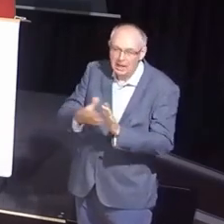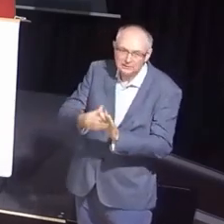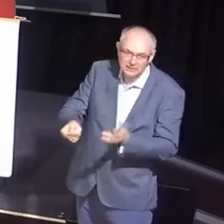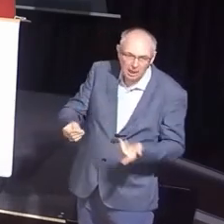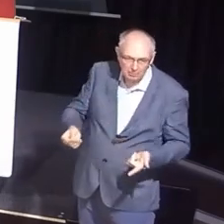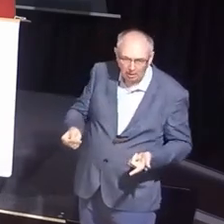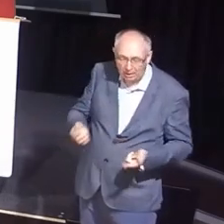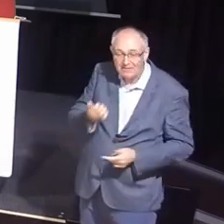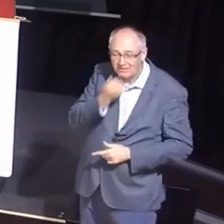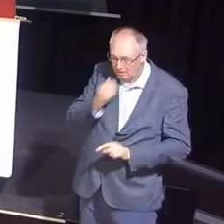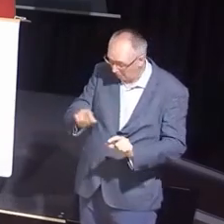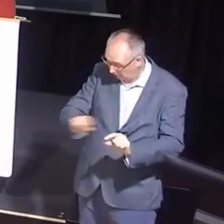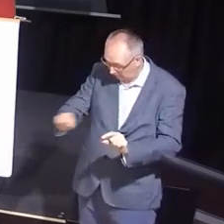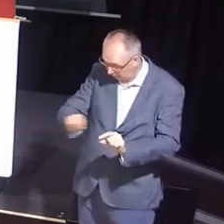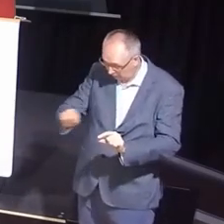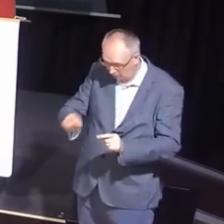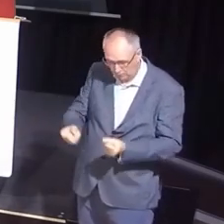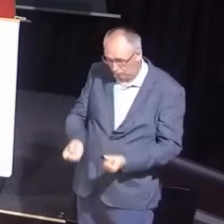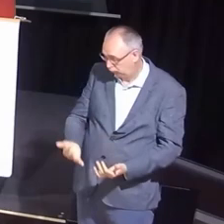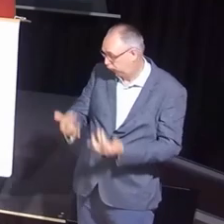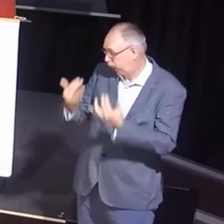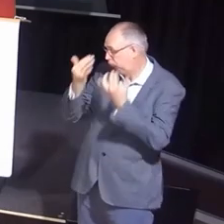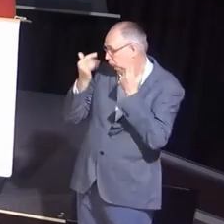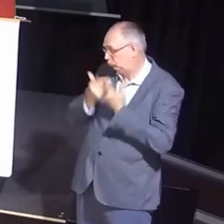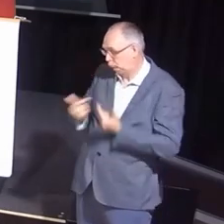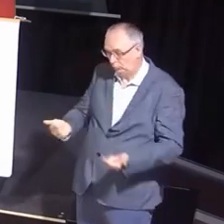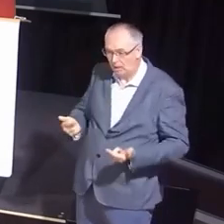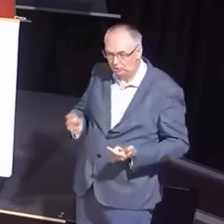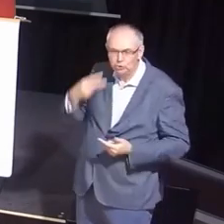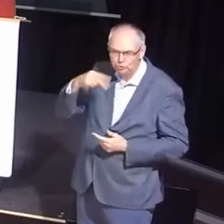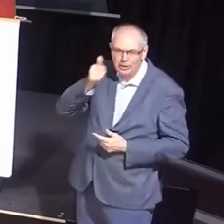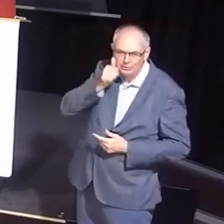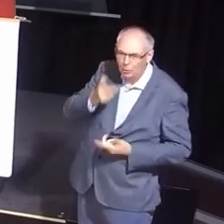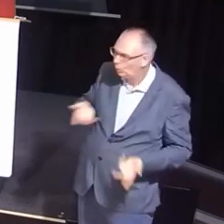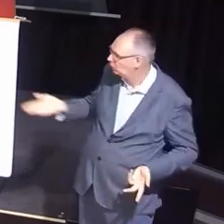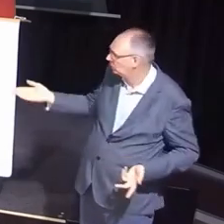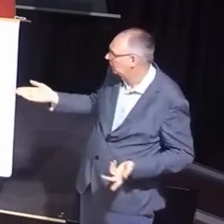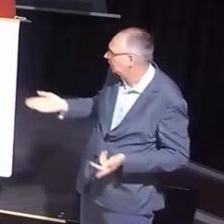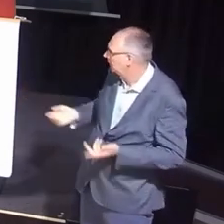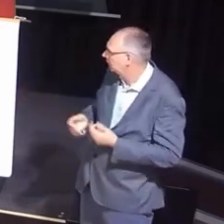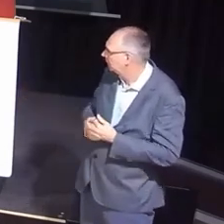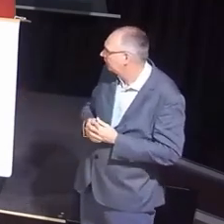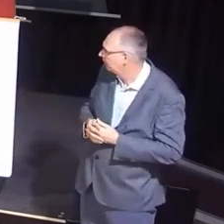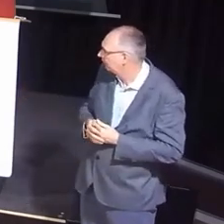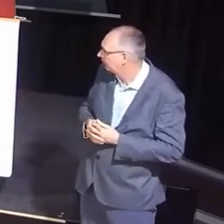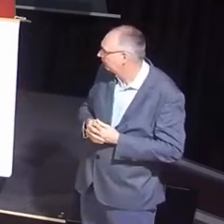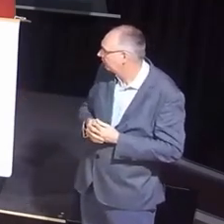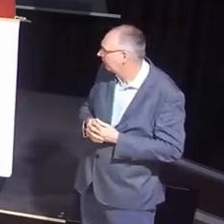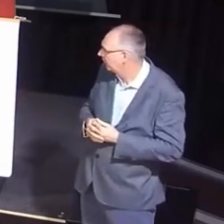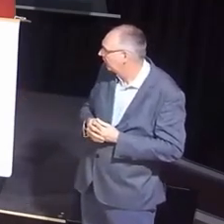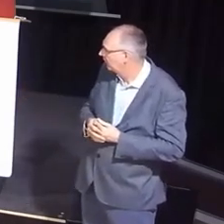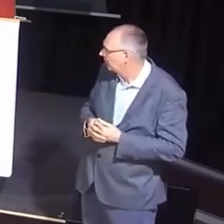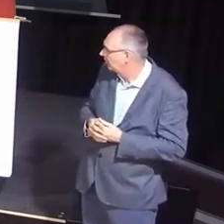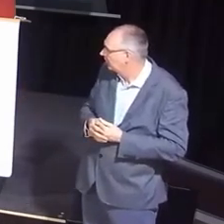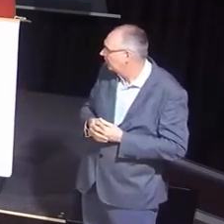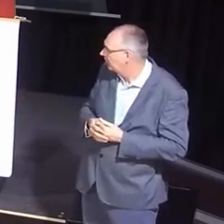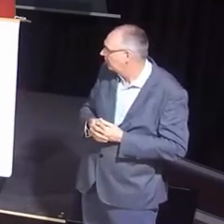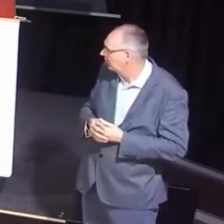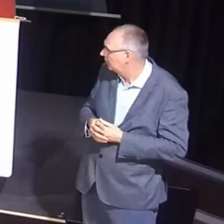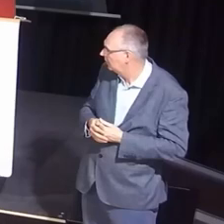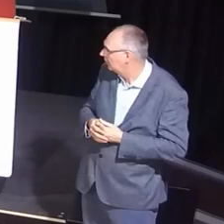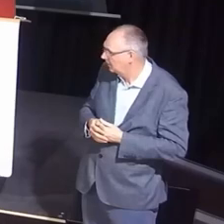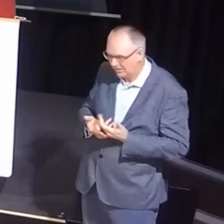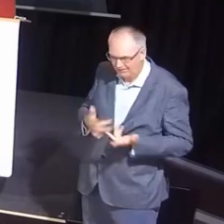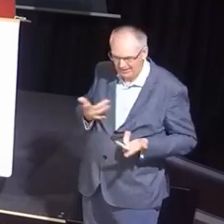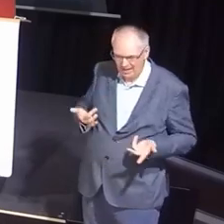load is high, and Cherry streams as well and understands, where it's just like, you know, you're like, I'm not